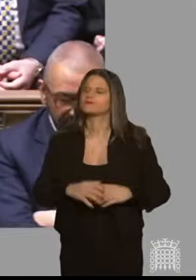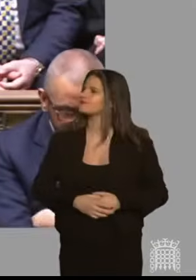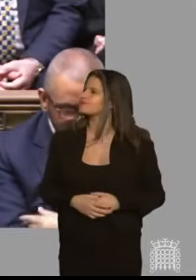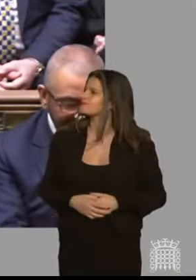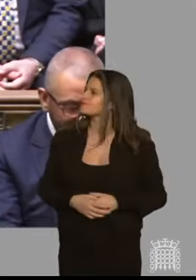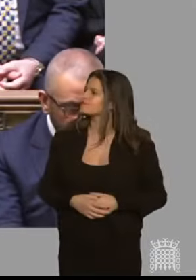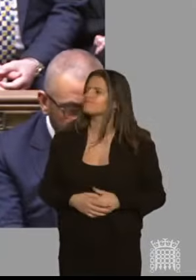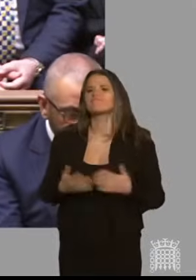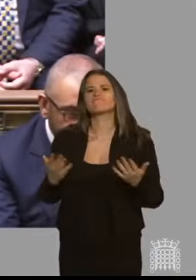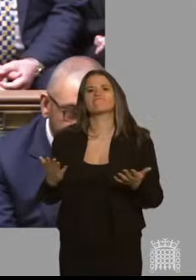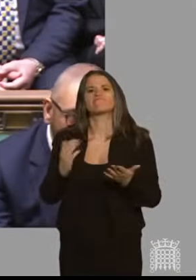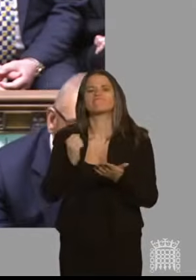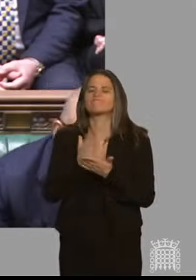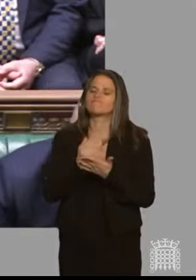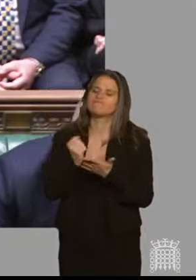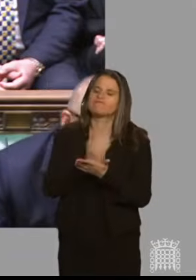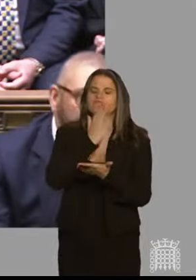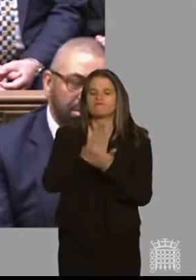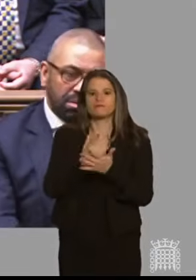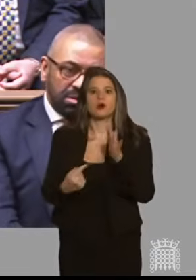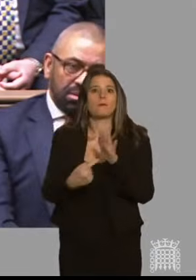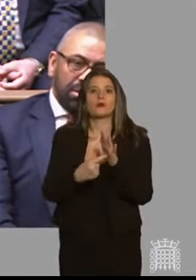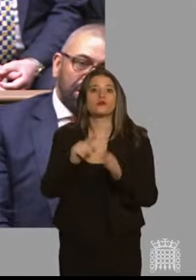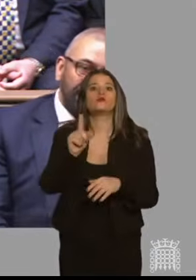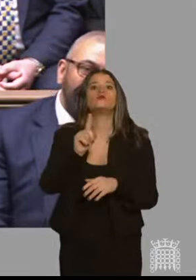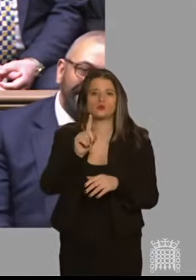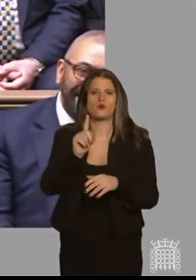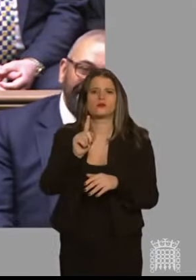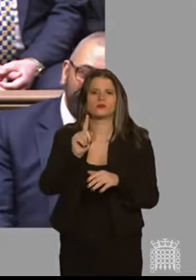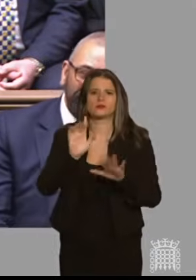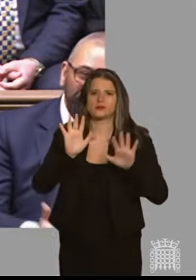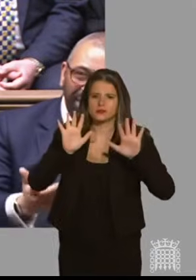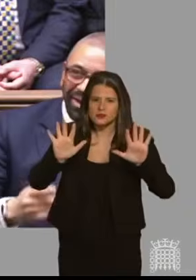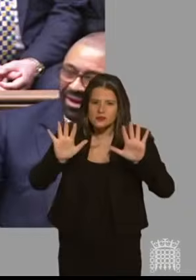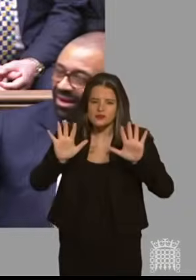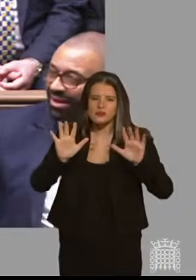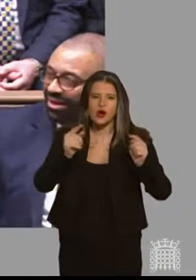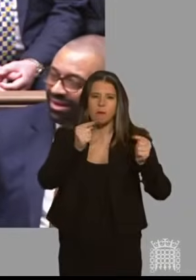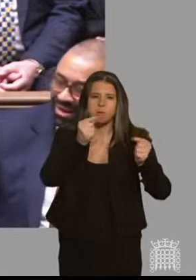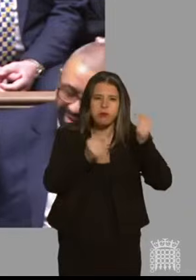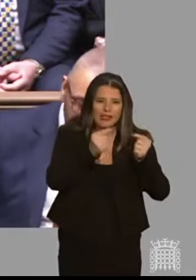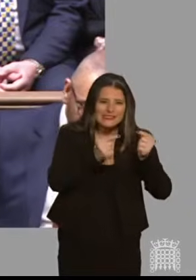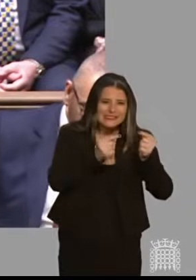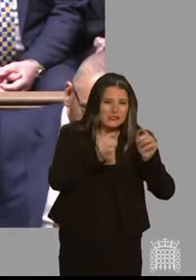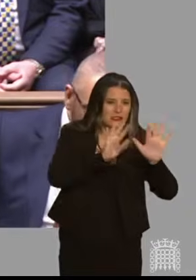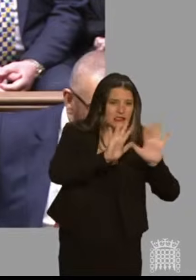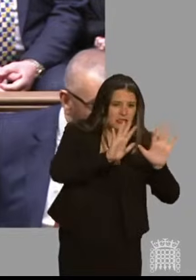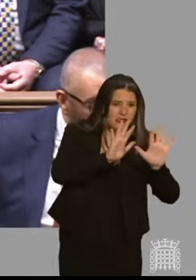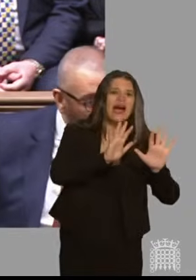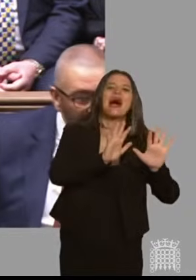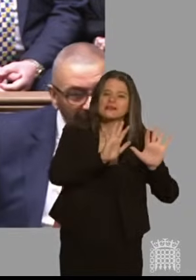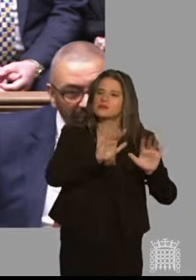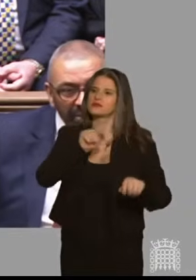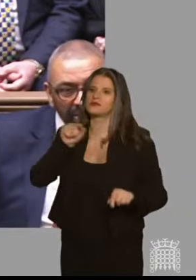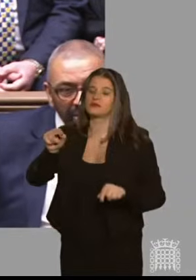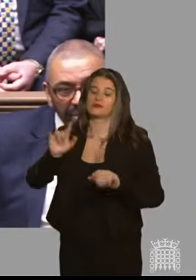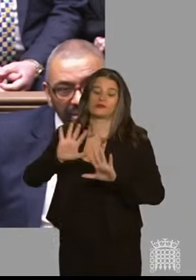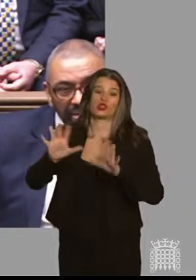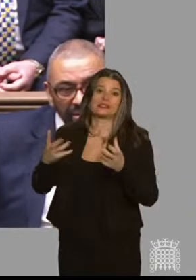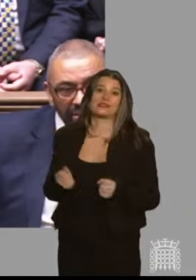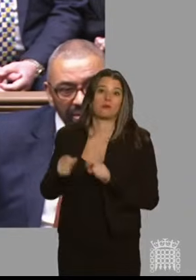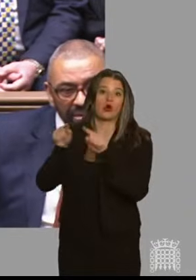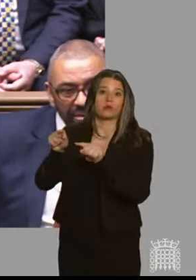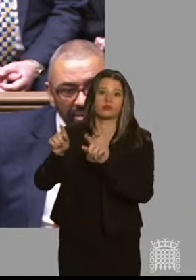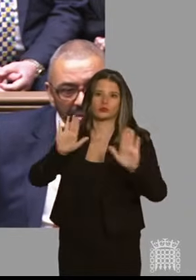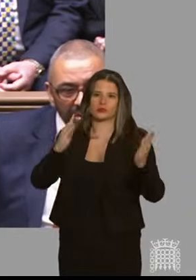the other. I would urge him to wait for the details of the strategy. It's a sensitive matter, but it's one that we must tackle because there